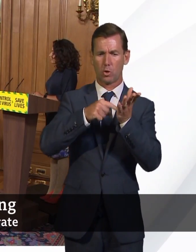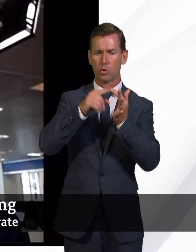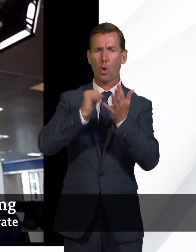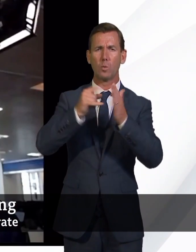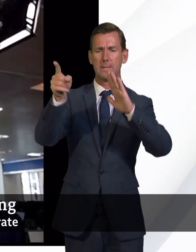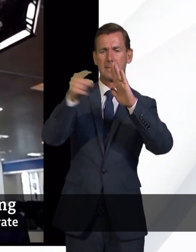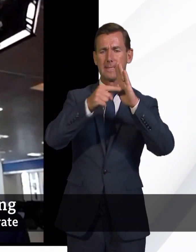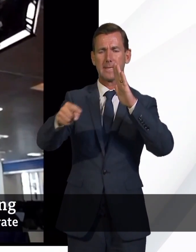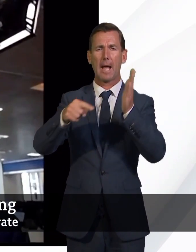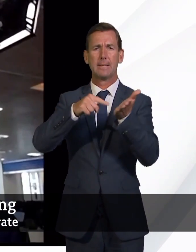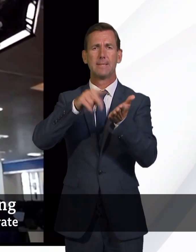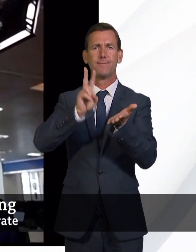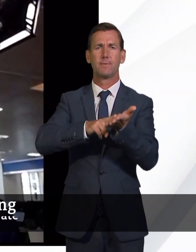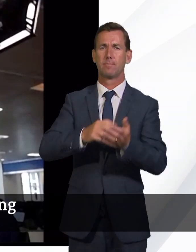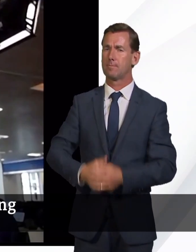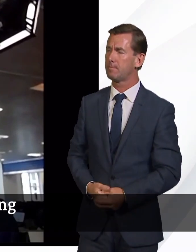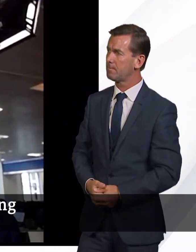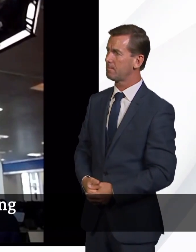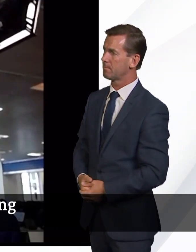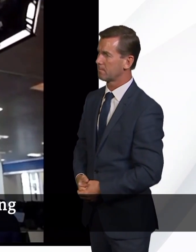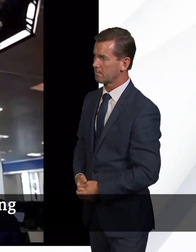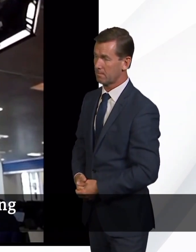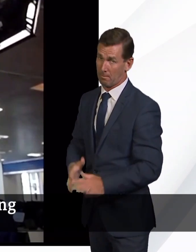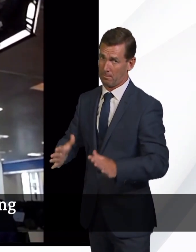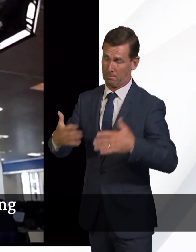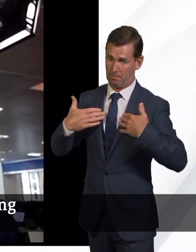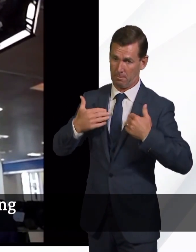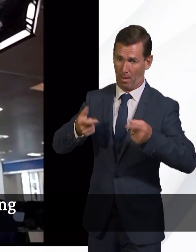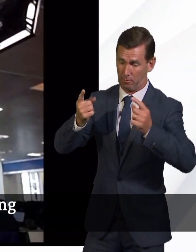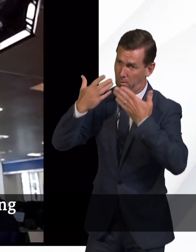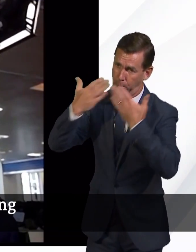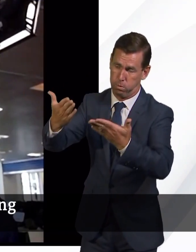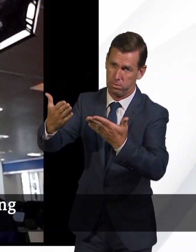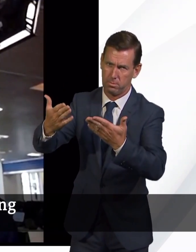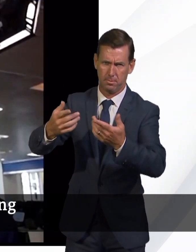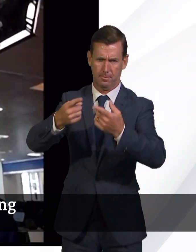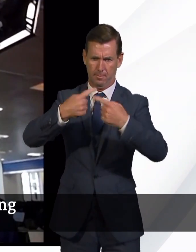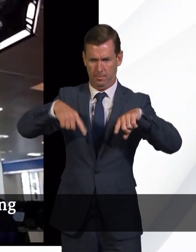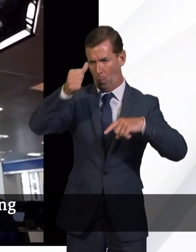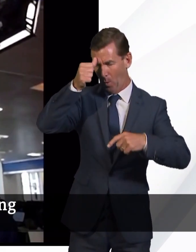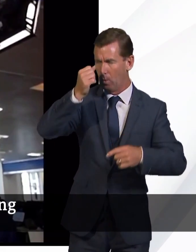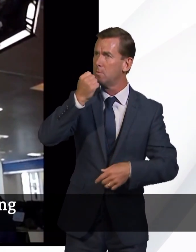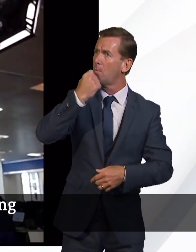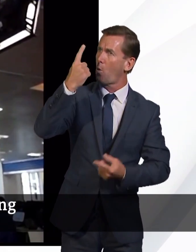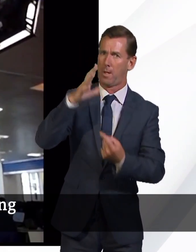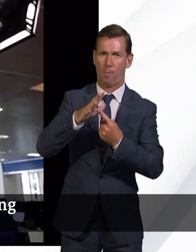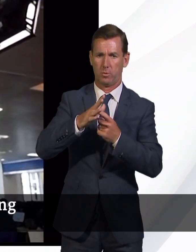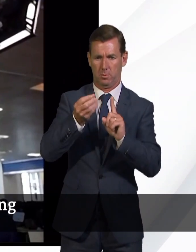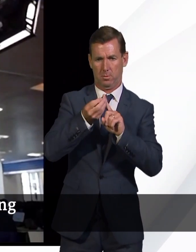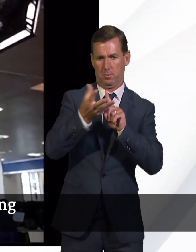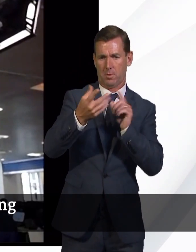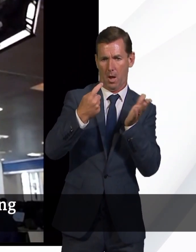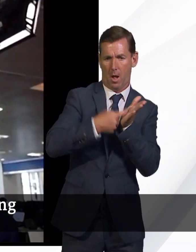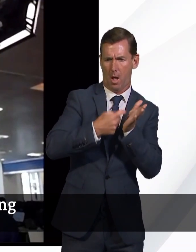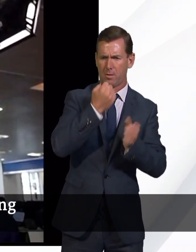Secretary of State, thank you. Given our lives are determined by the R rate, why do you collectively appear quite relaxed that the